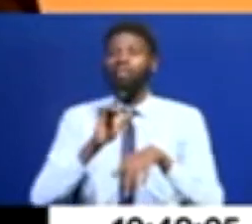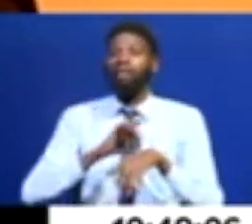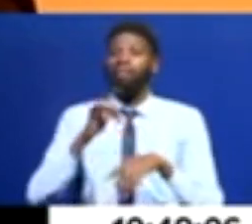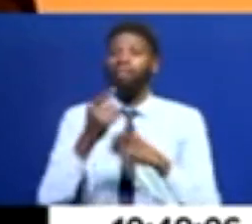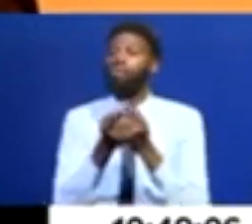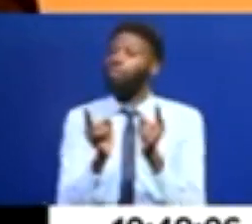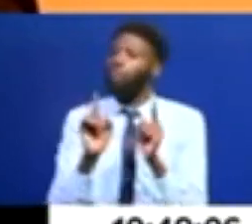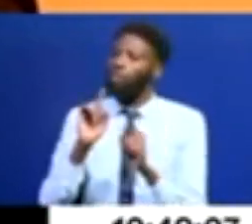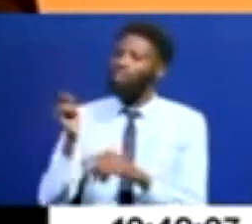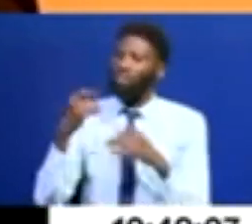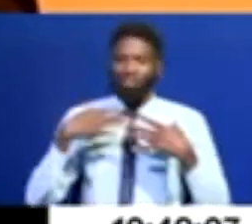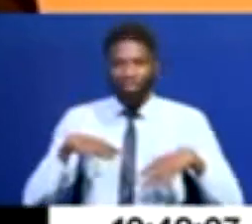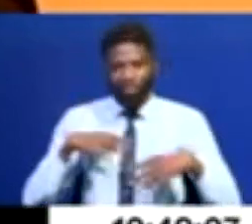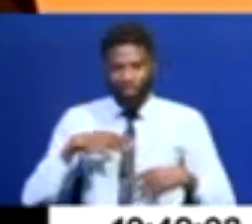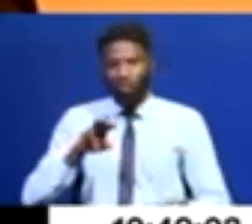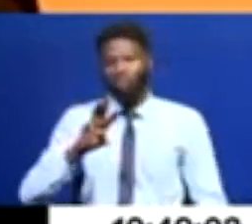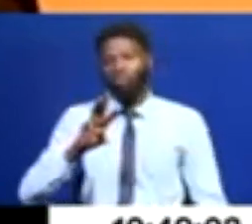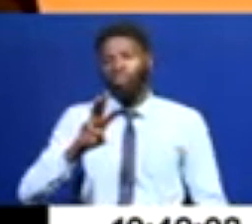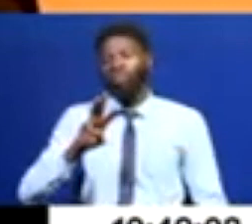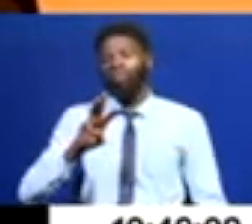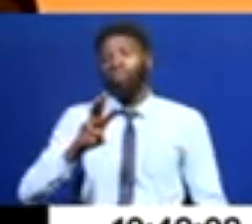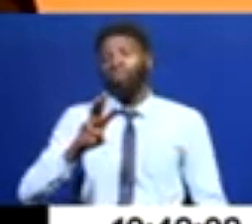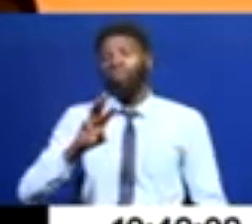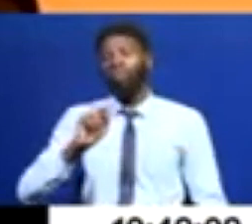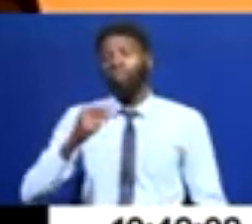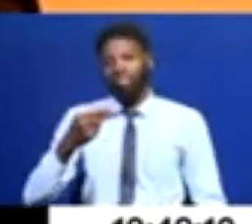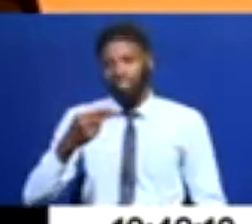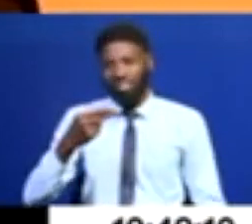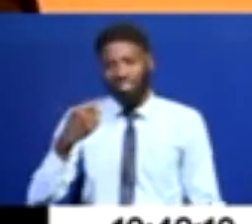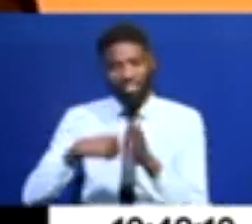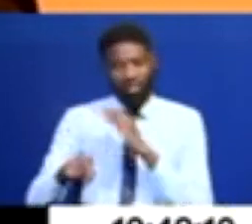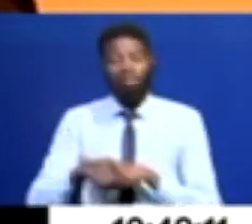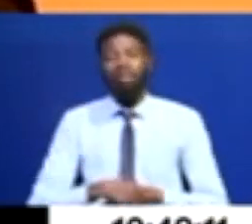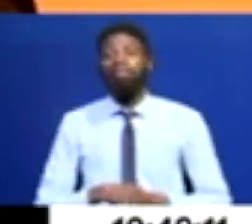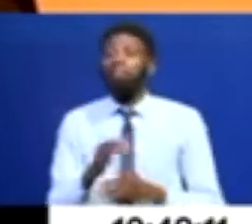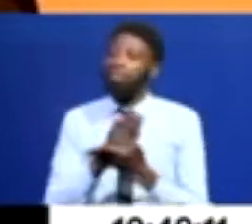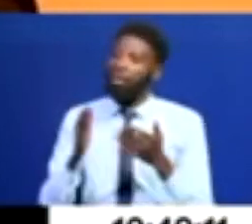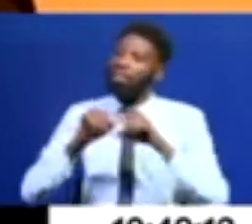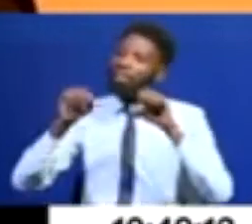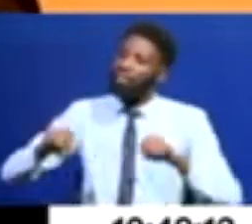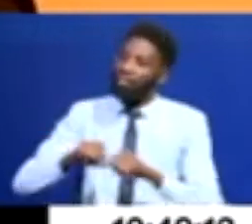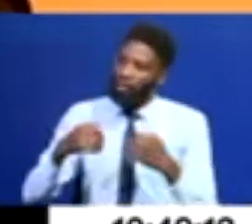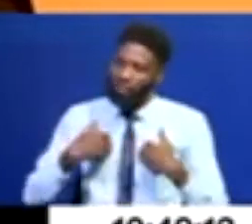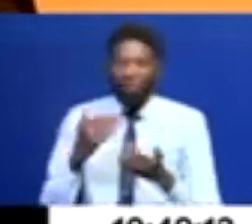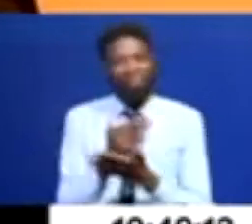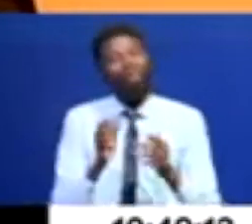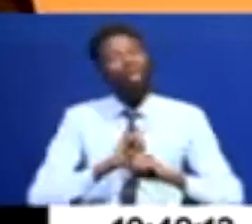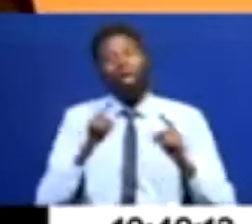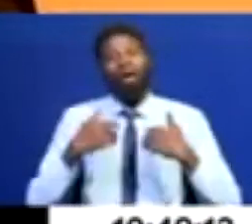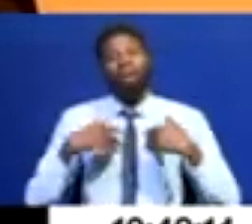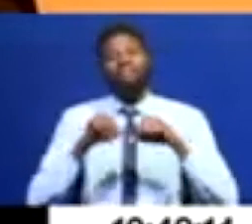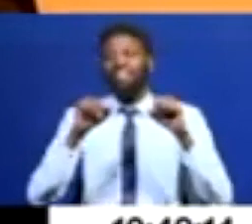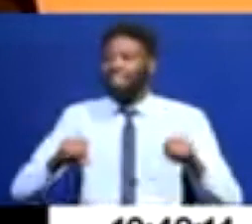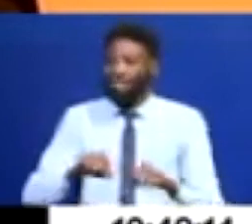Kenyans. Some don't have systems, some have systems, mm-hmm. and they may not. Actually, any system, your taxation